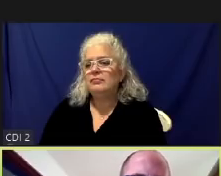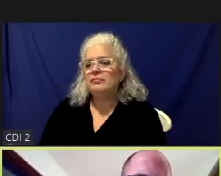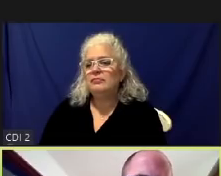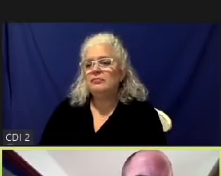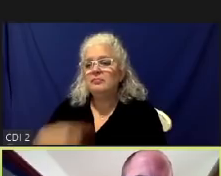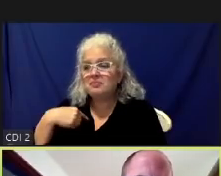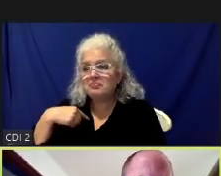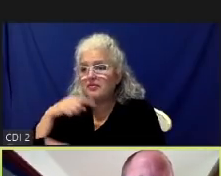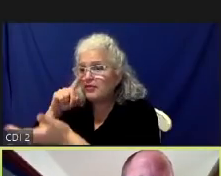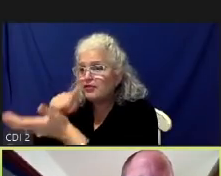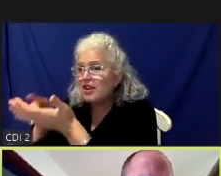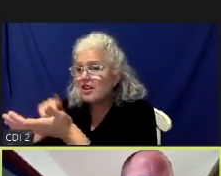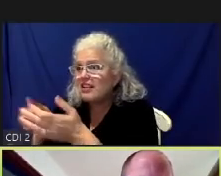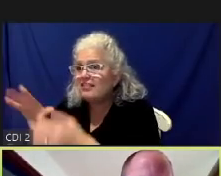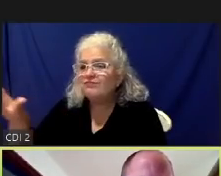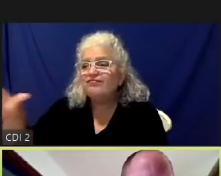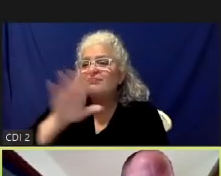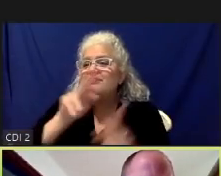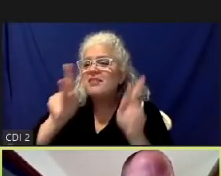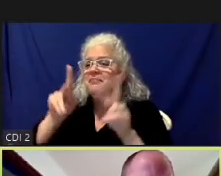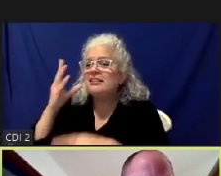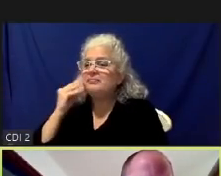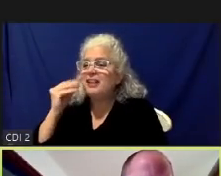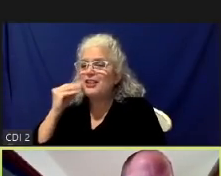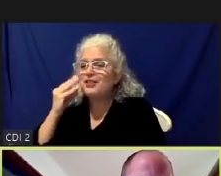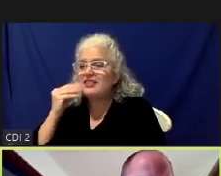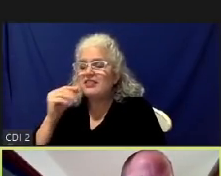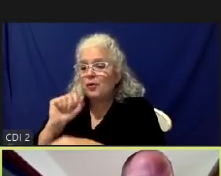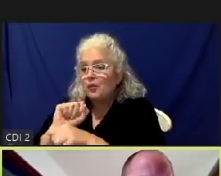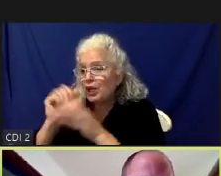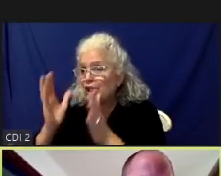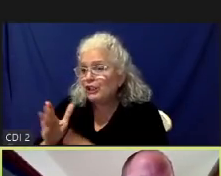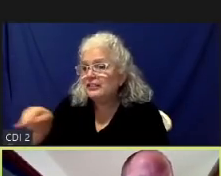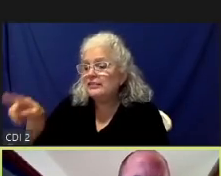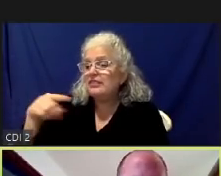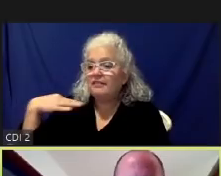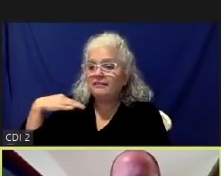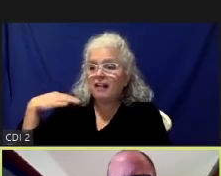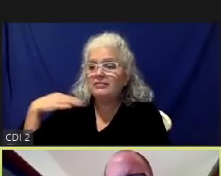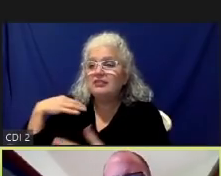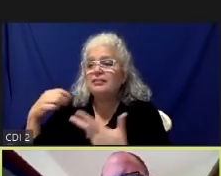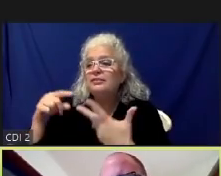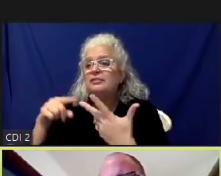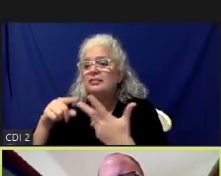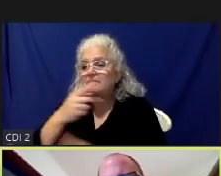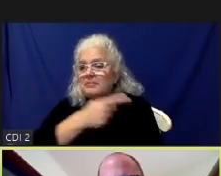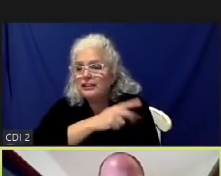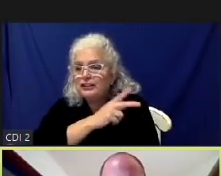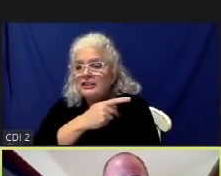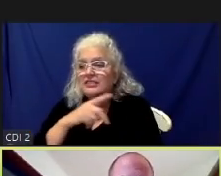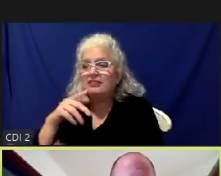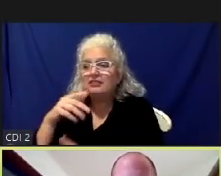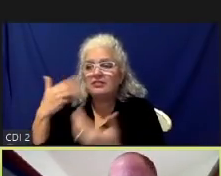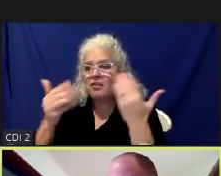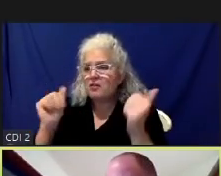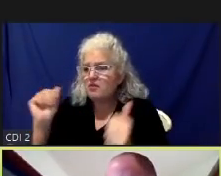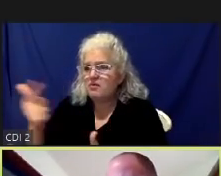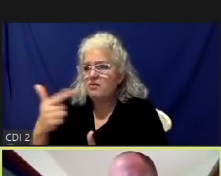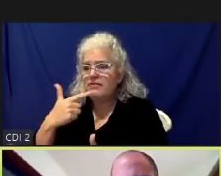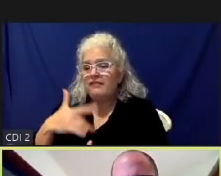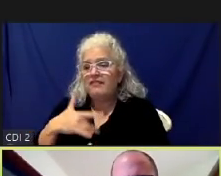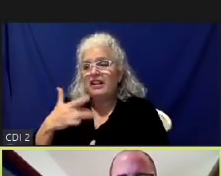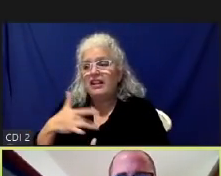patient standpoint. I think there's a very, very positive, almost an